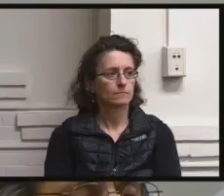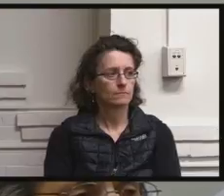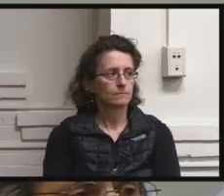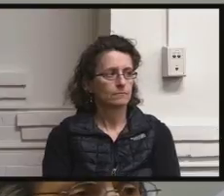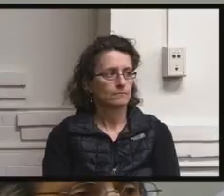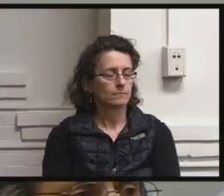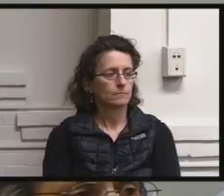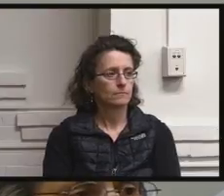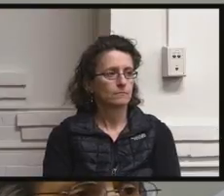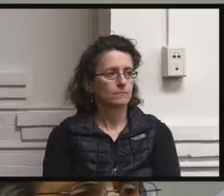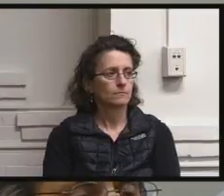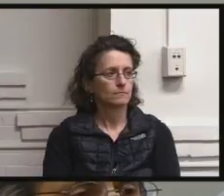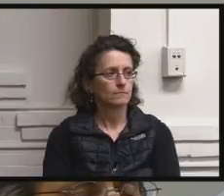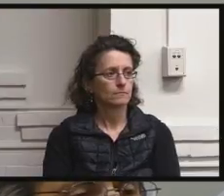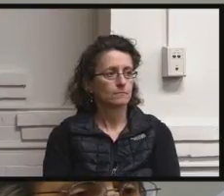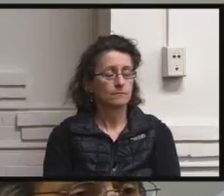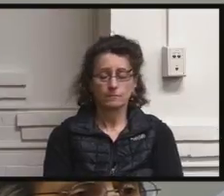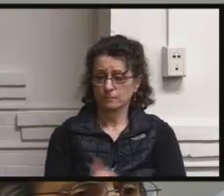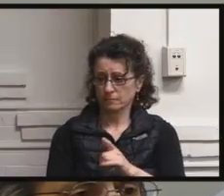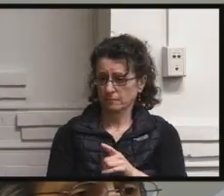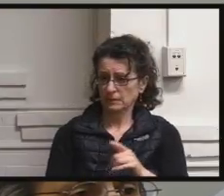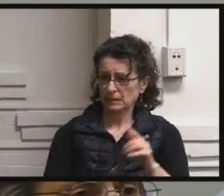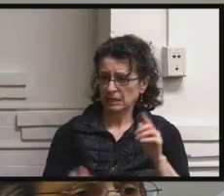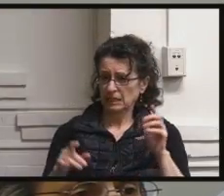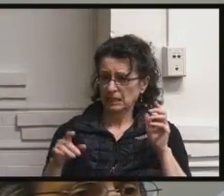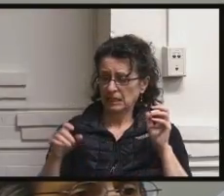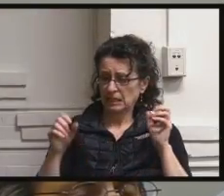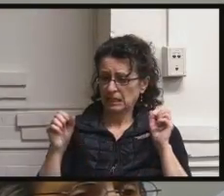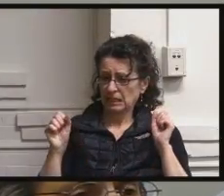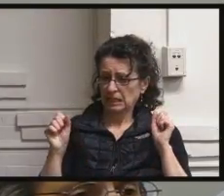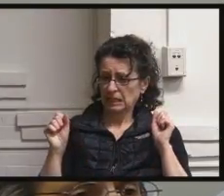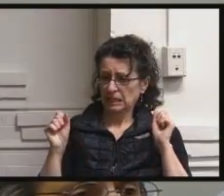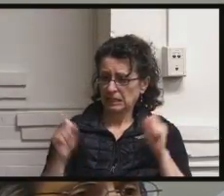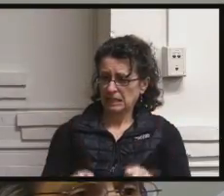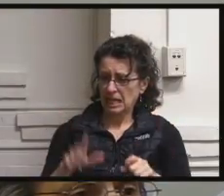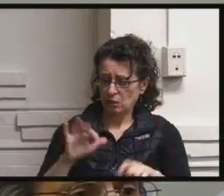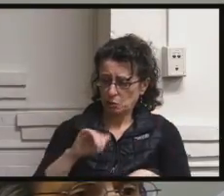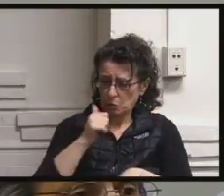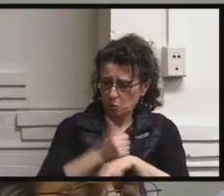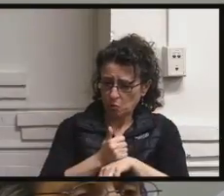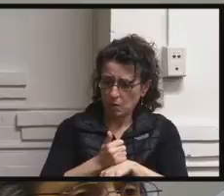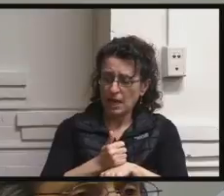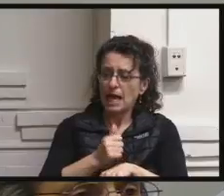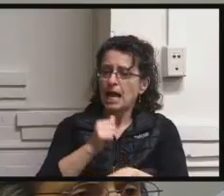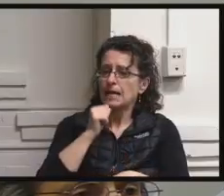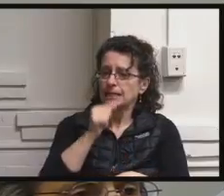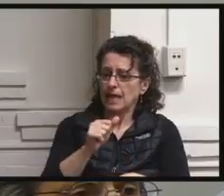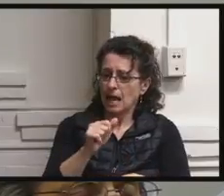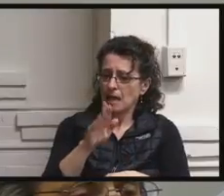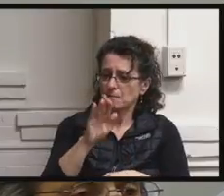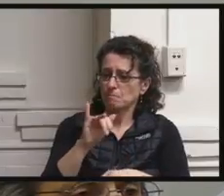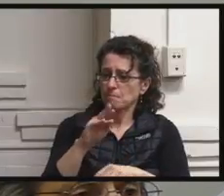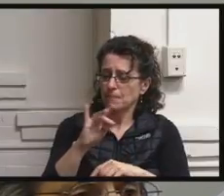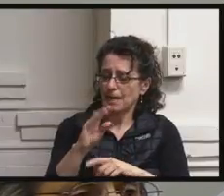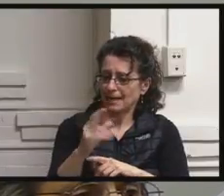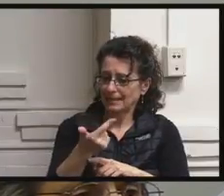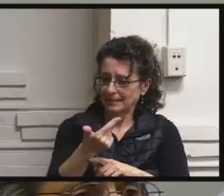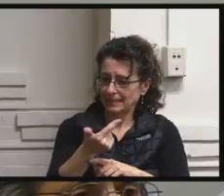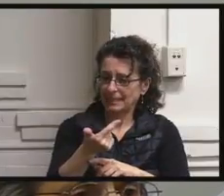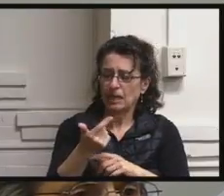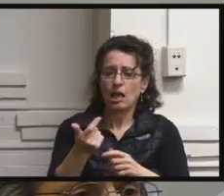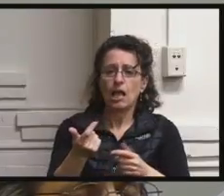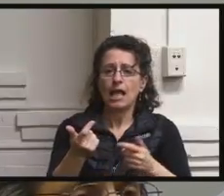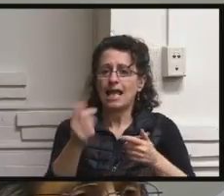option of going to a non-binding multiple choice article question on the March 1st